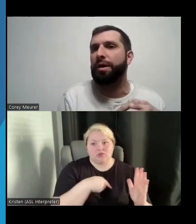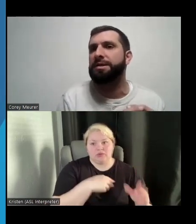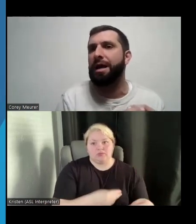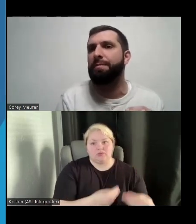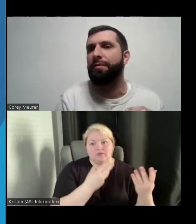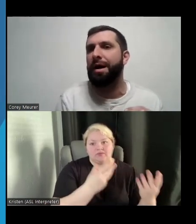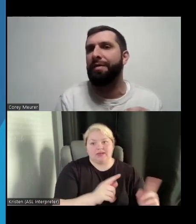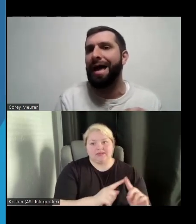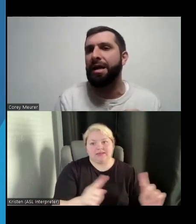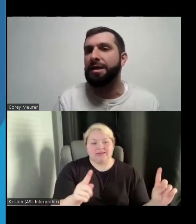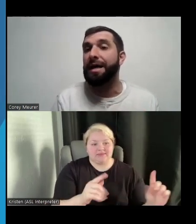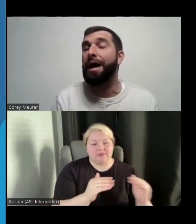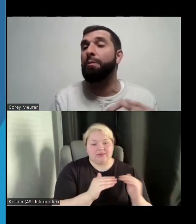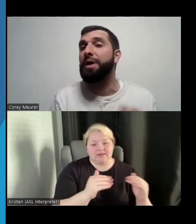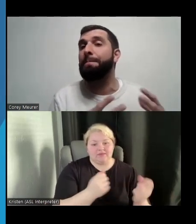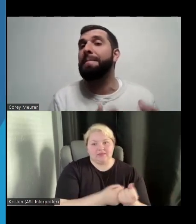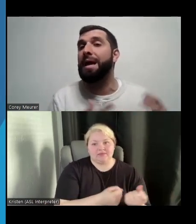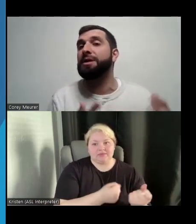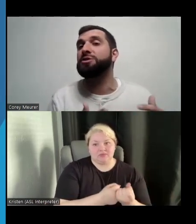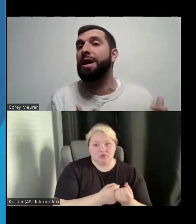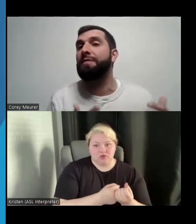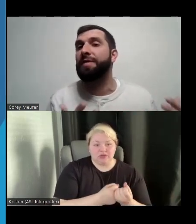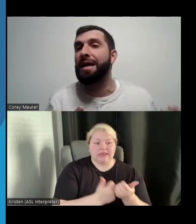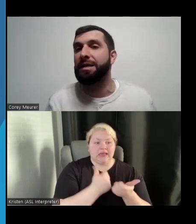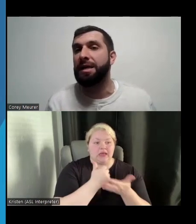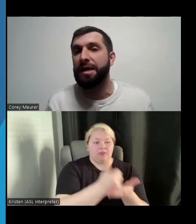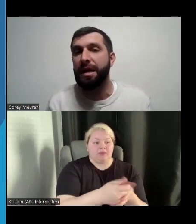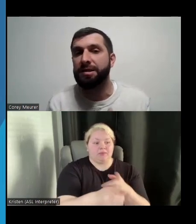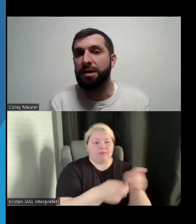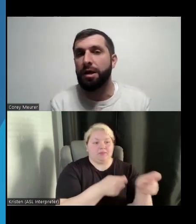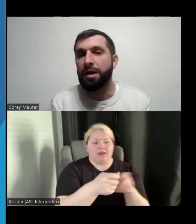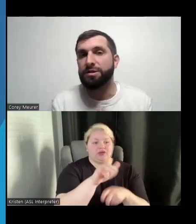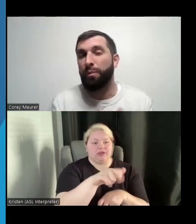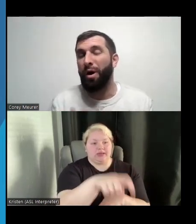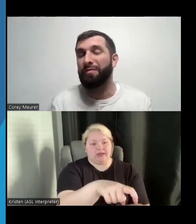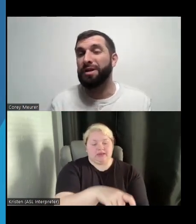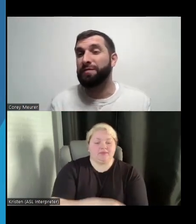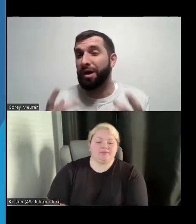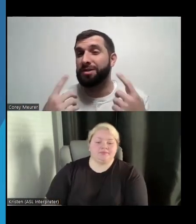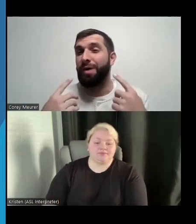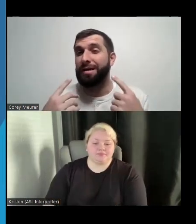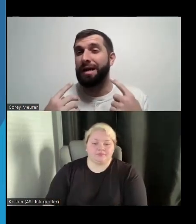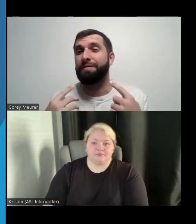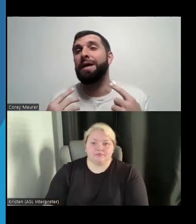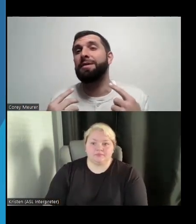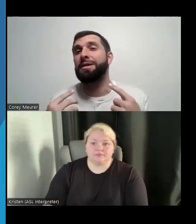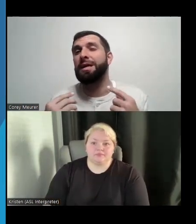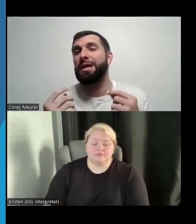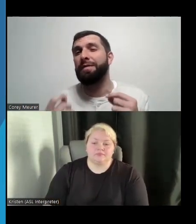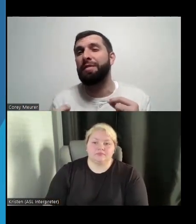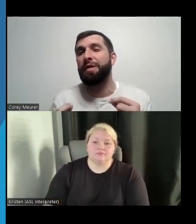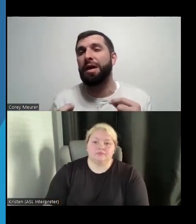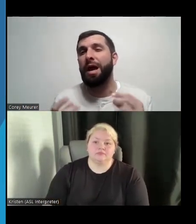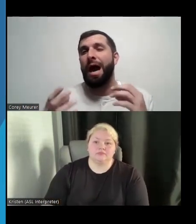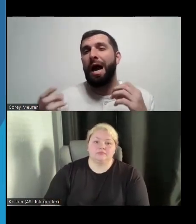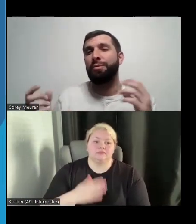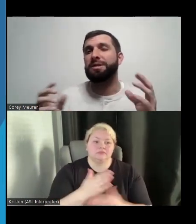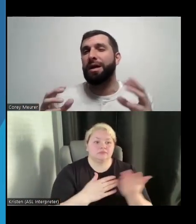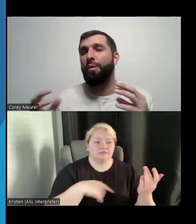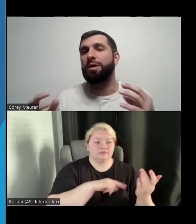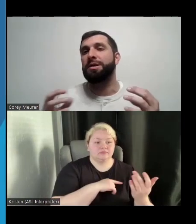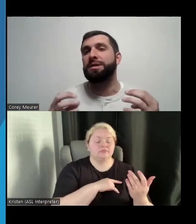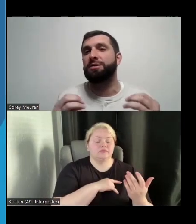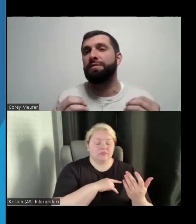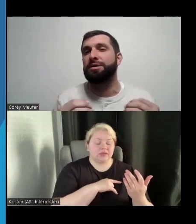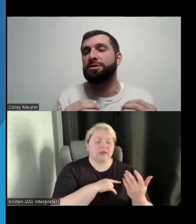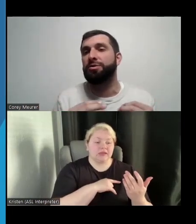of support and containment around that to help them manage whatever that need is. So part of it is for us to identify the need and then think, how do we